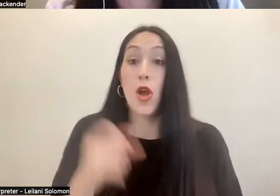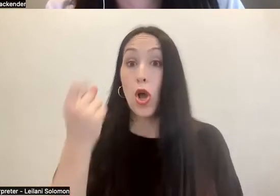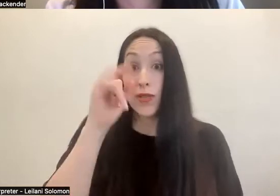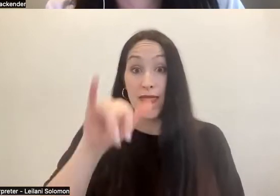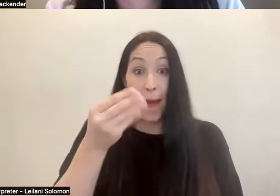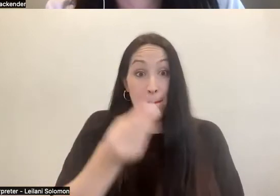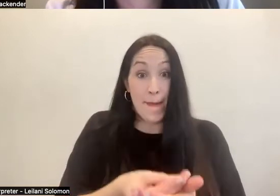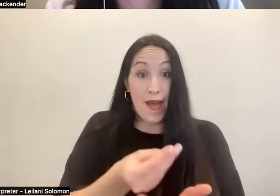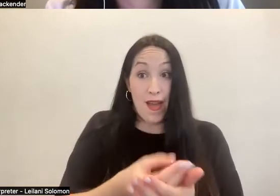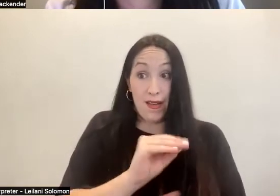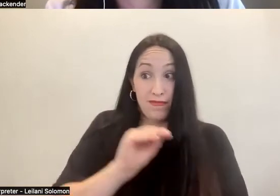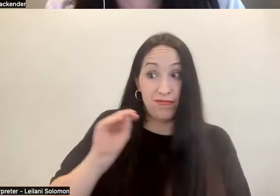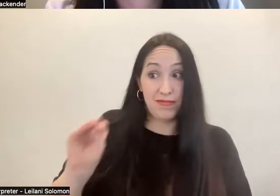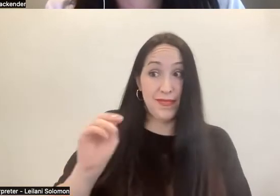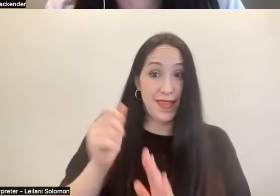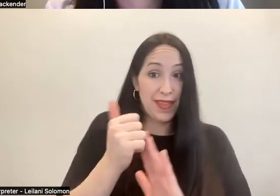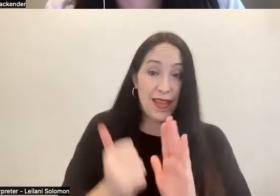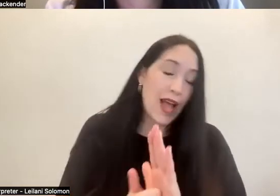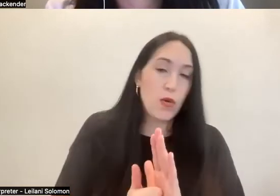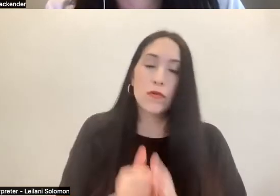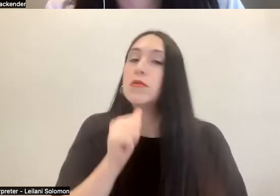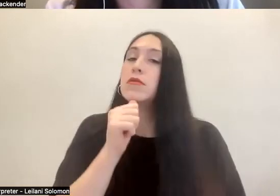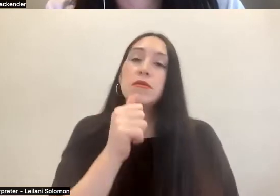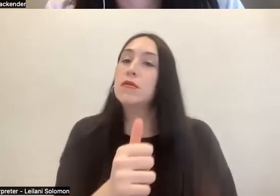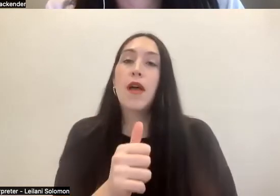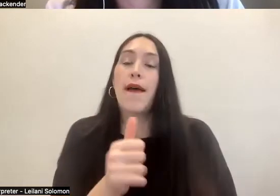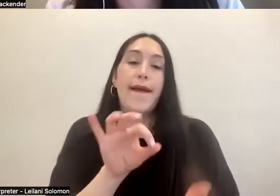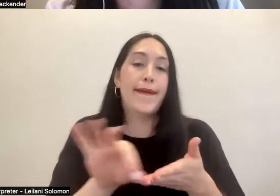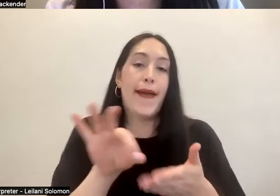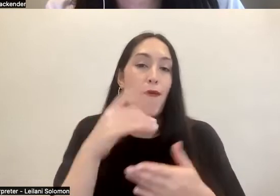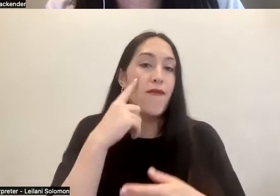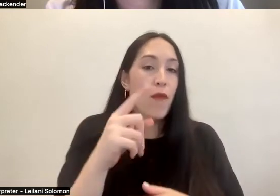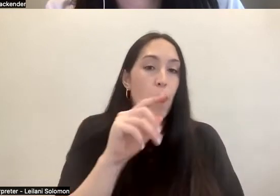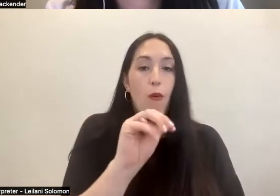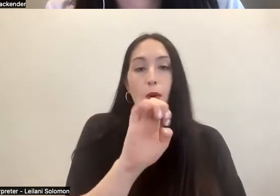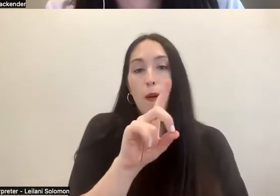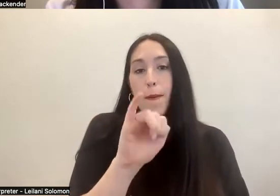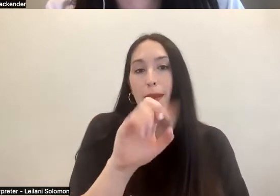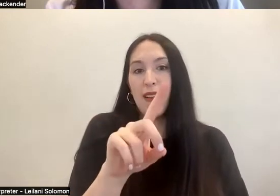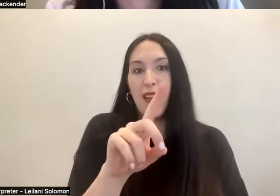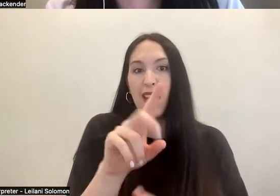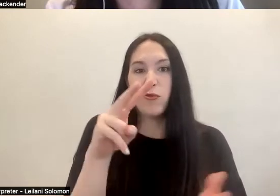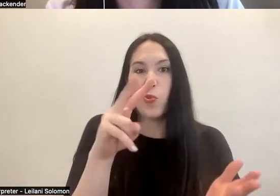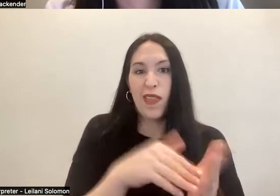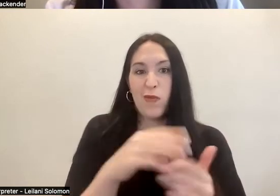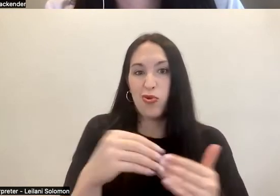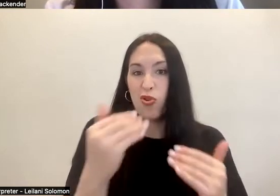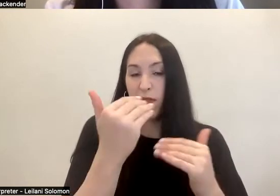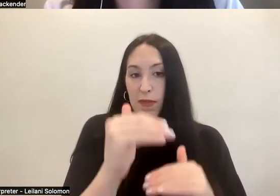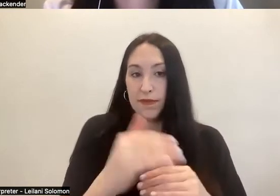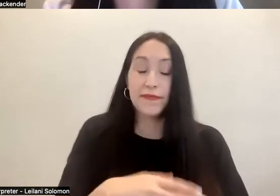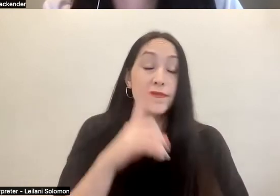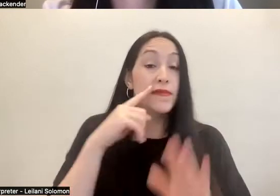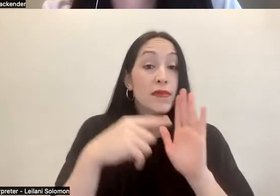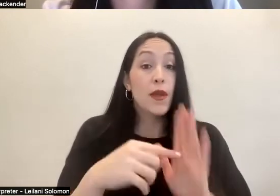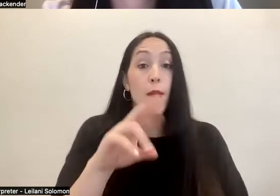doesn't count towards that $2,000 asset limit. In addition, similar to, for example, a Roth IRA, where you're